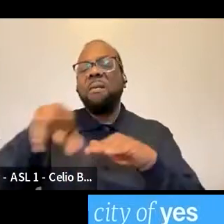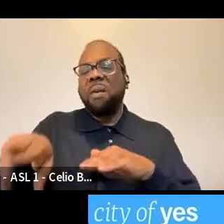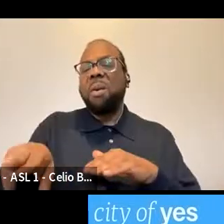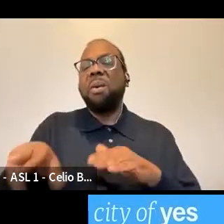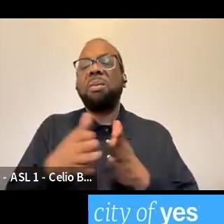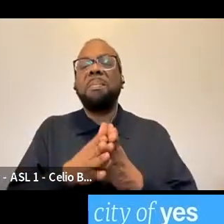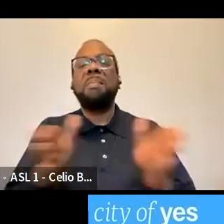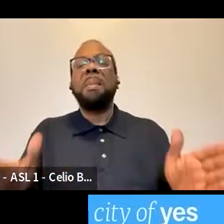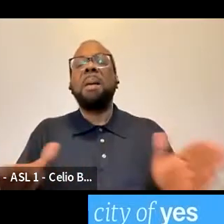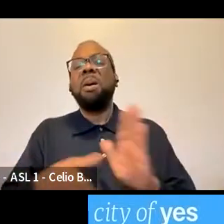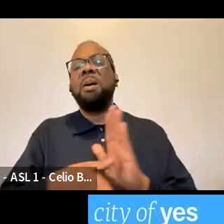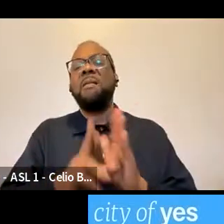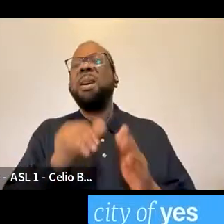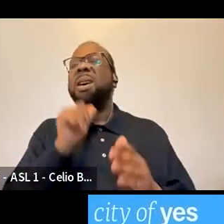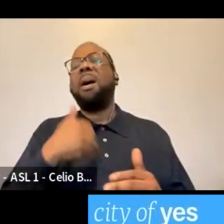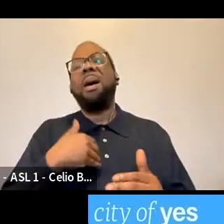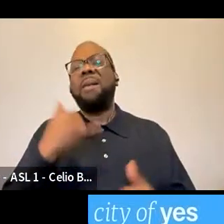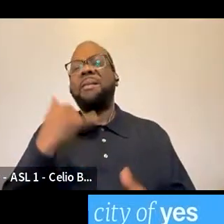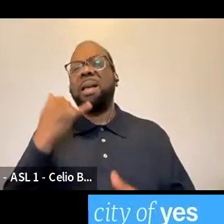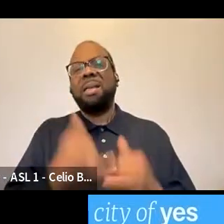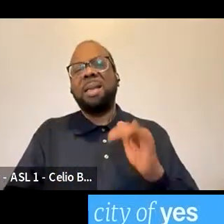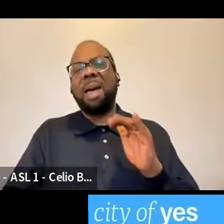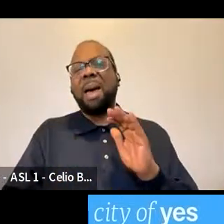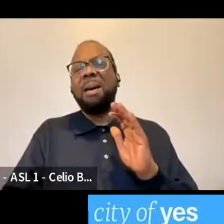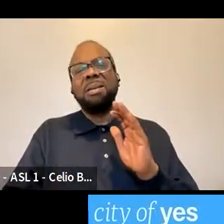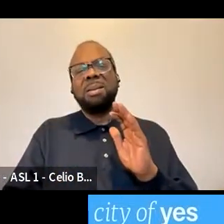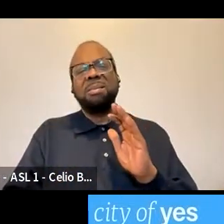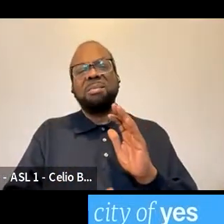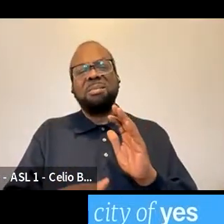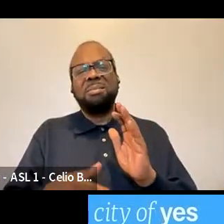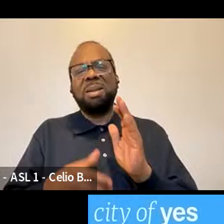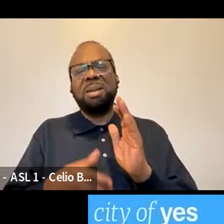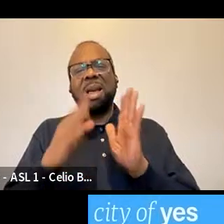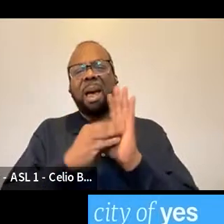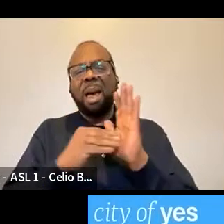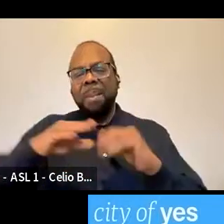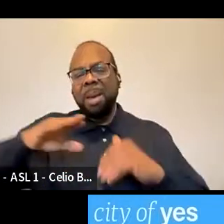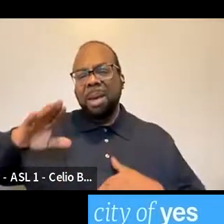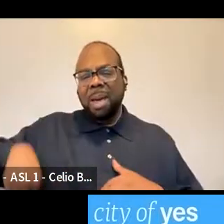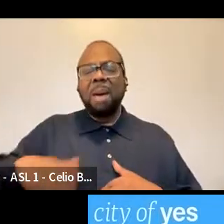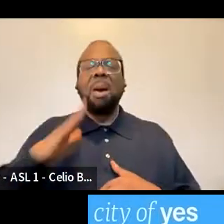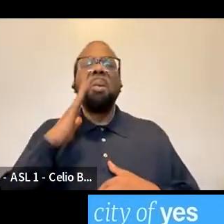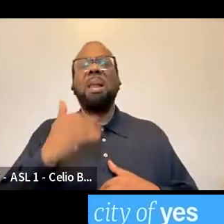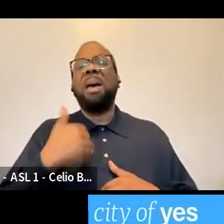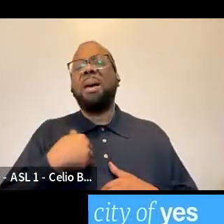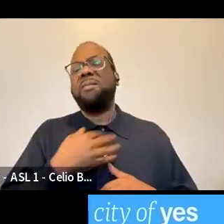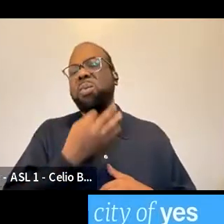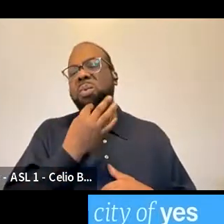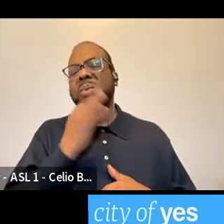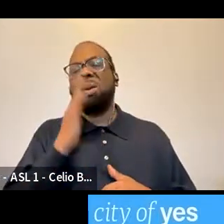So we don't have a finalized version of that yet, but we should shortly, and it'll be made public.